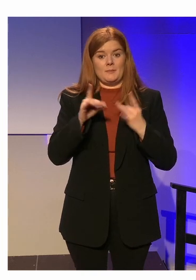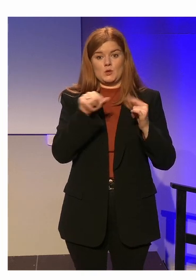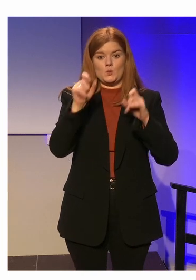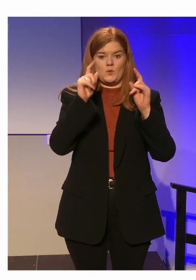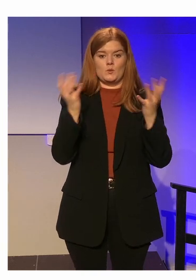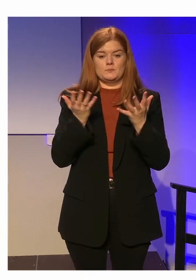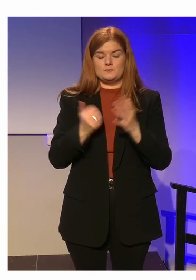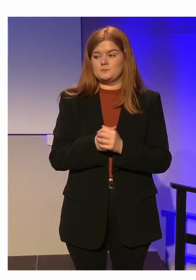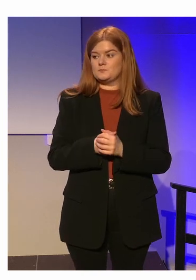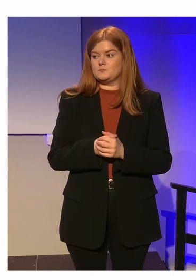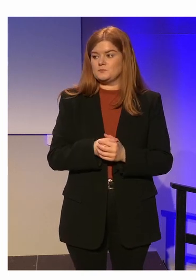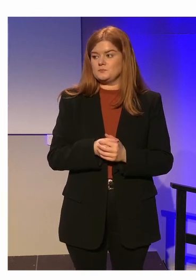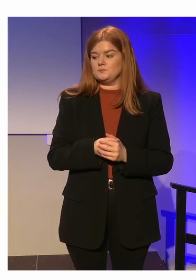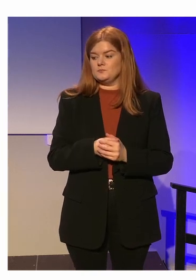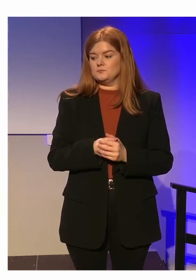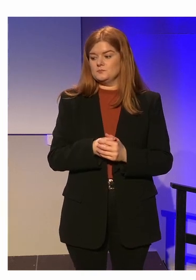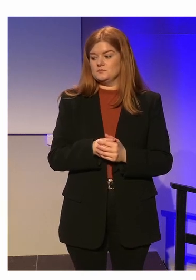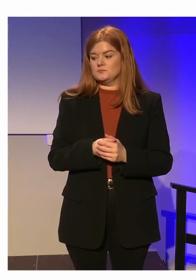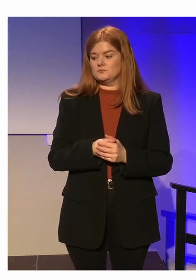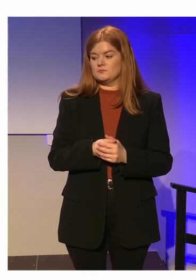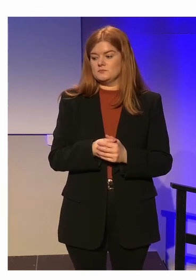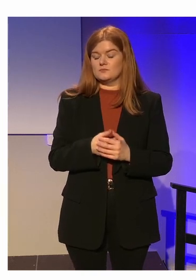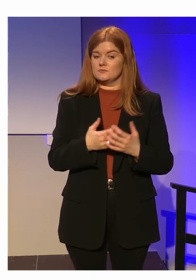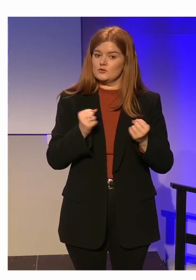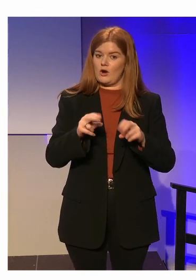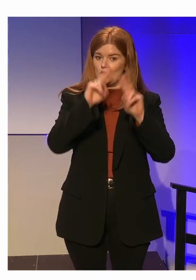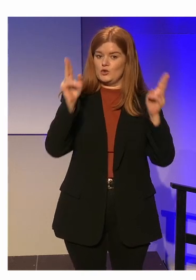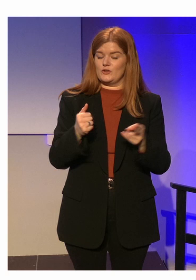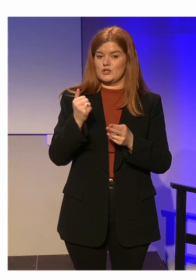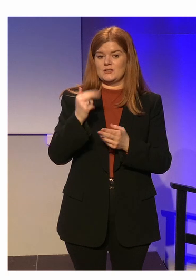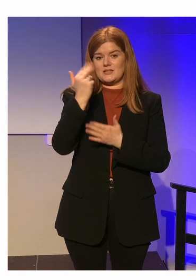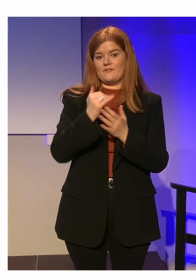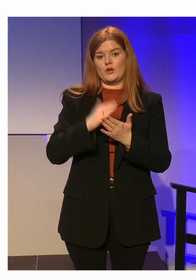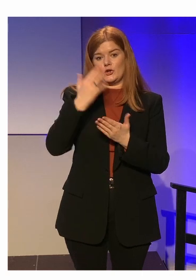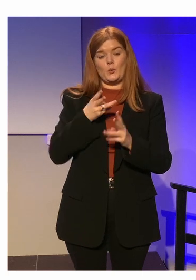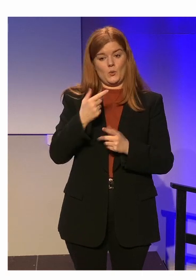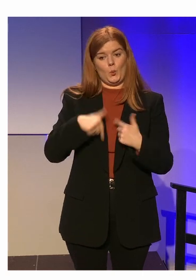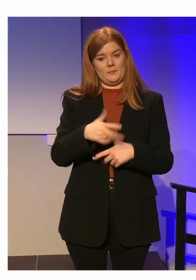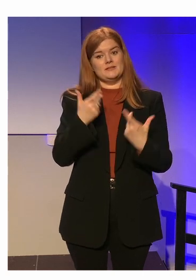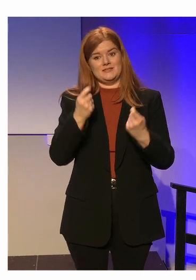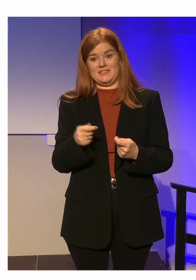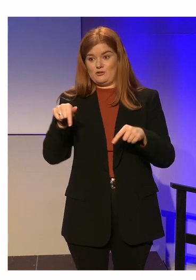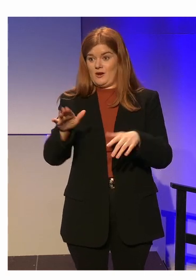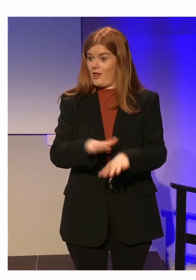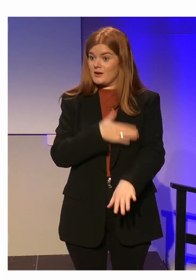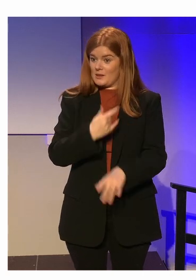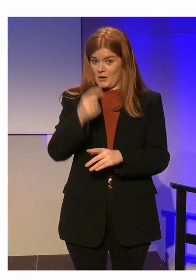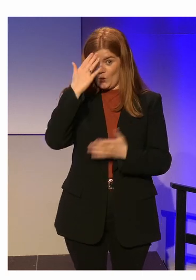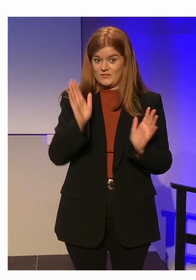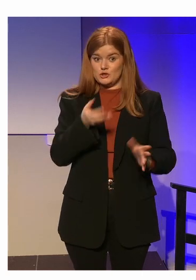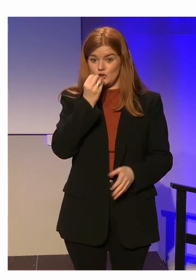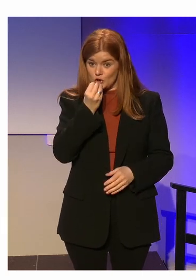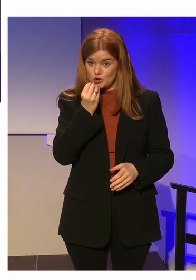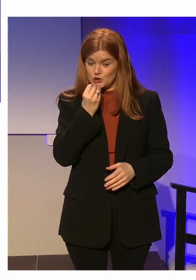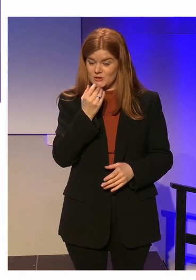that in a very universal design for learning way, we've been sitting a long time. I know we just had lunch. I'm in